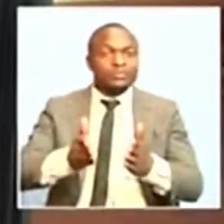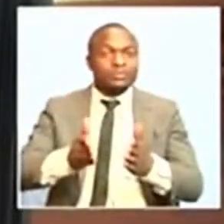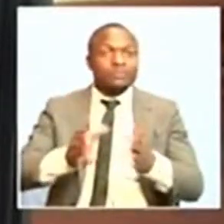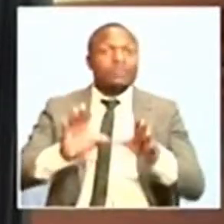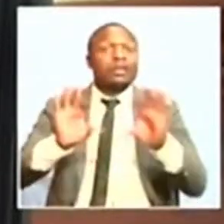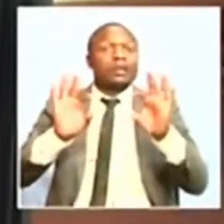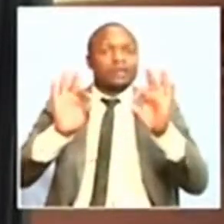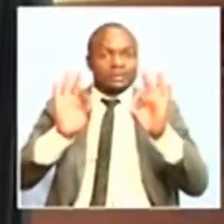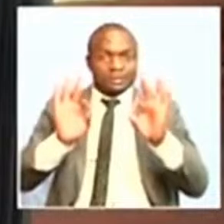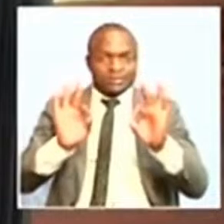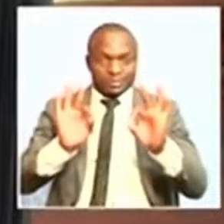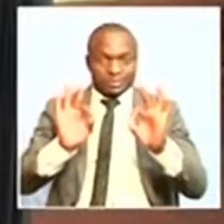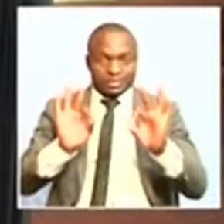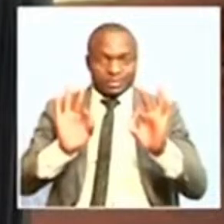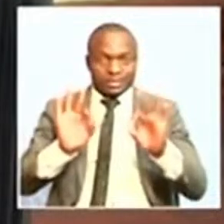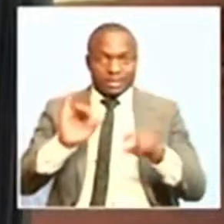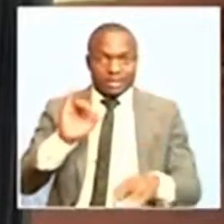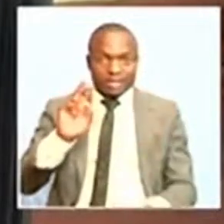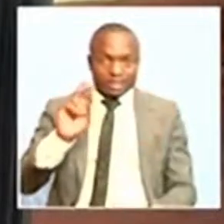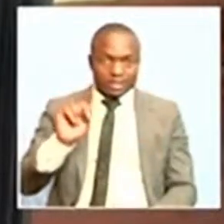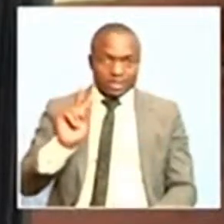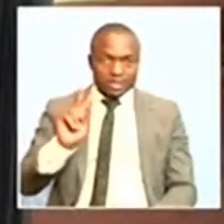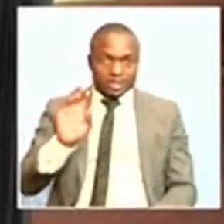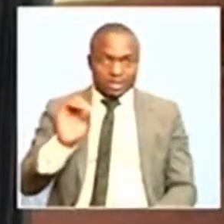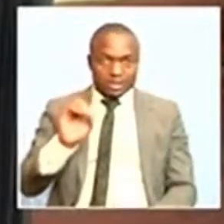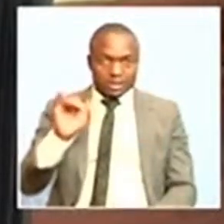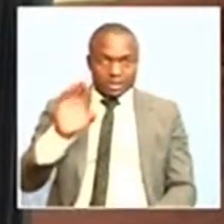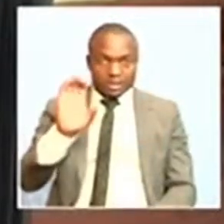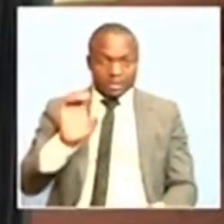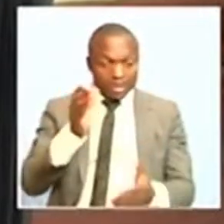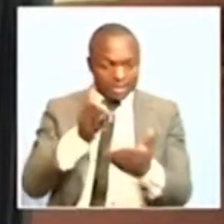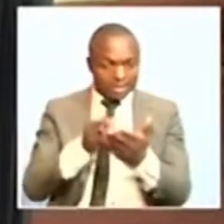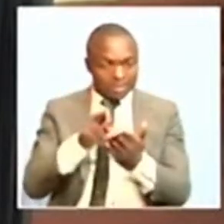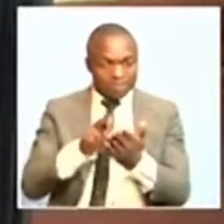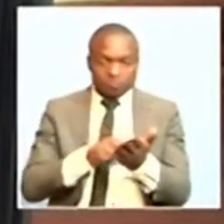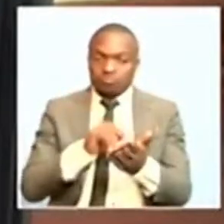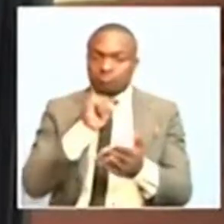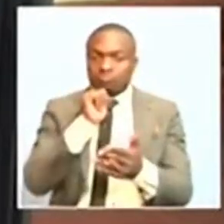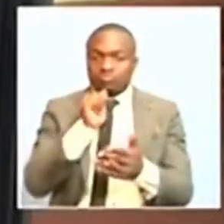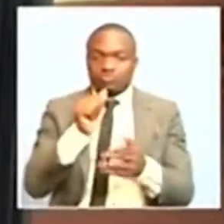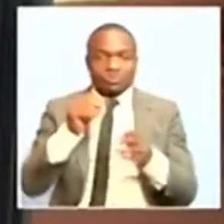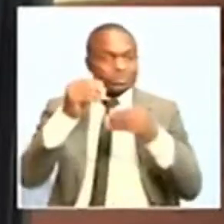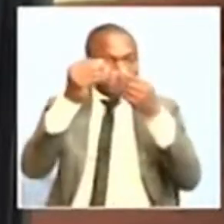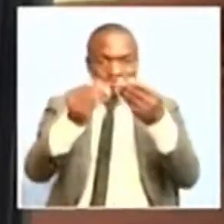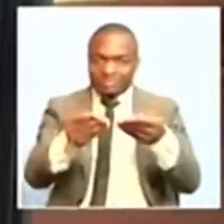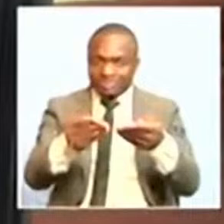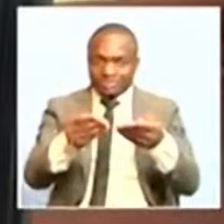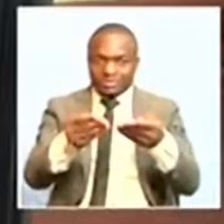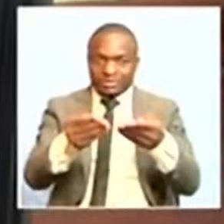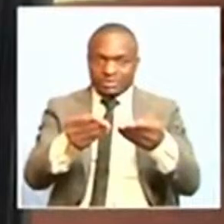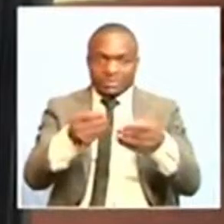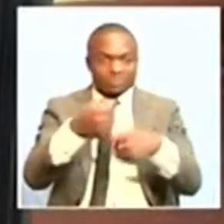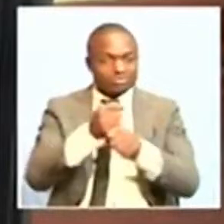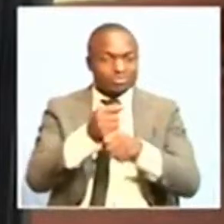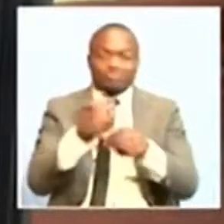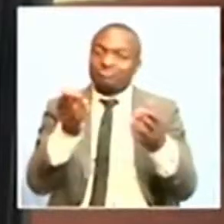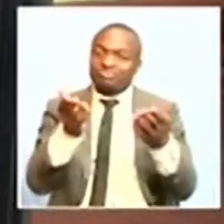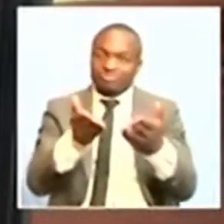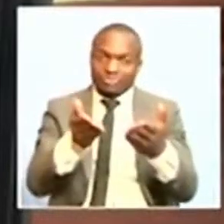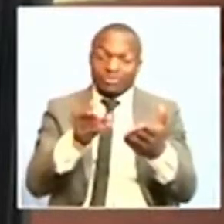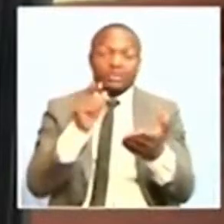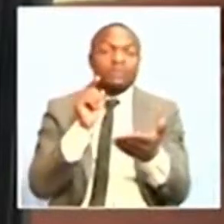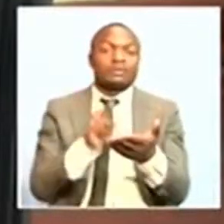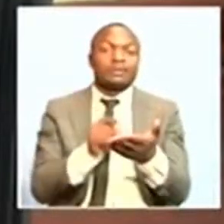smart invoicing. These conditions have not been provided, or they have not been developed yet. Therefore, it will